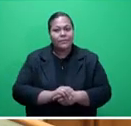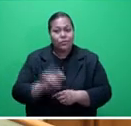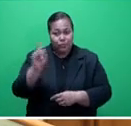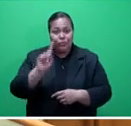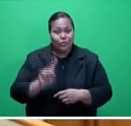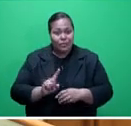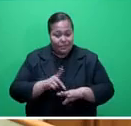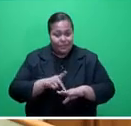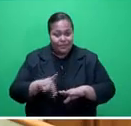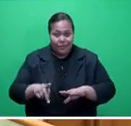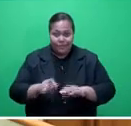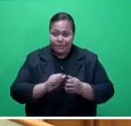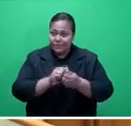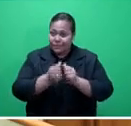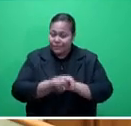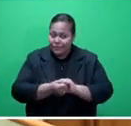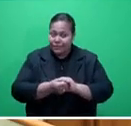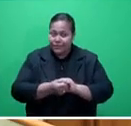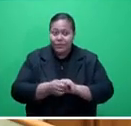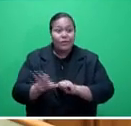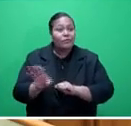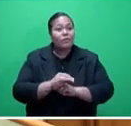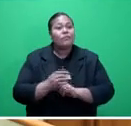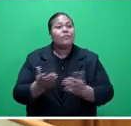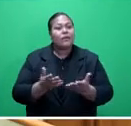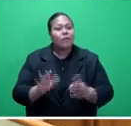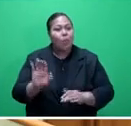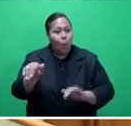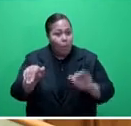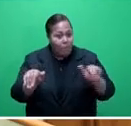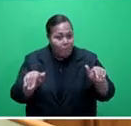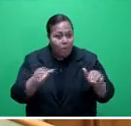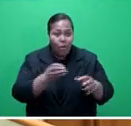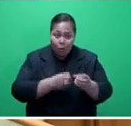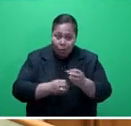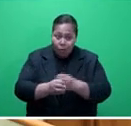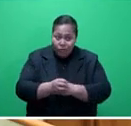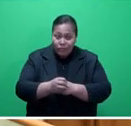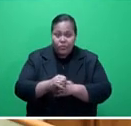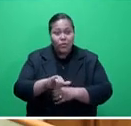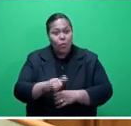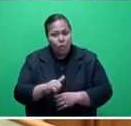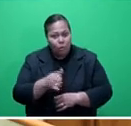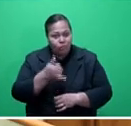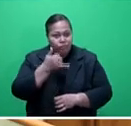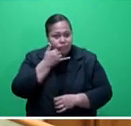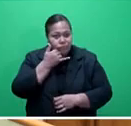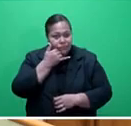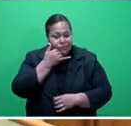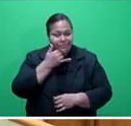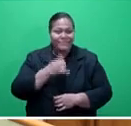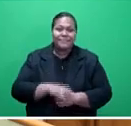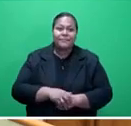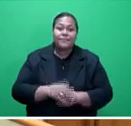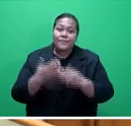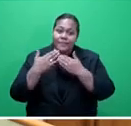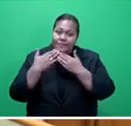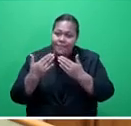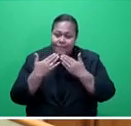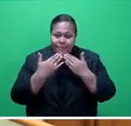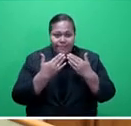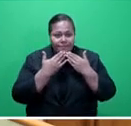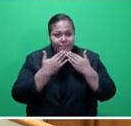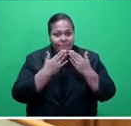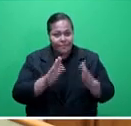proceedings from the comfort of their home, offices, and mobile phones. Thank you for taking